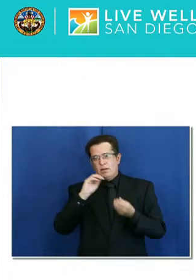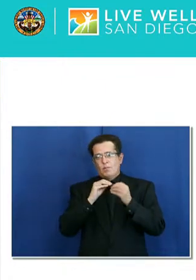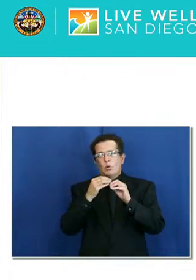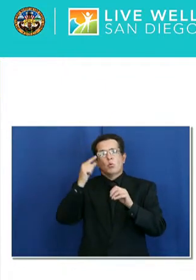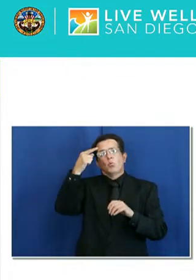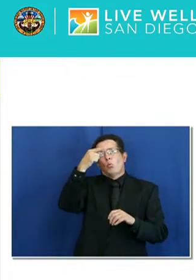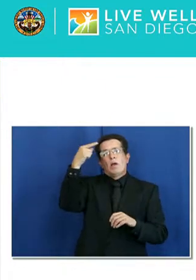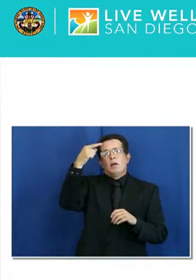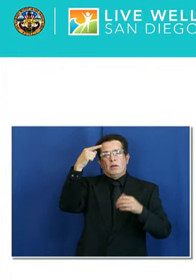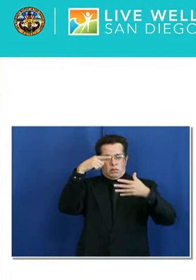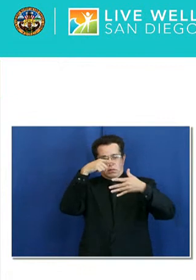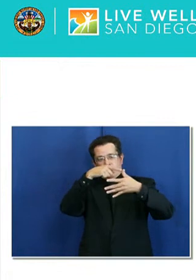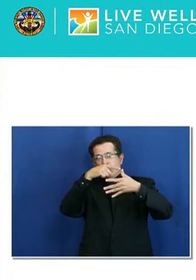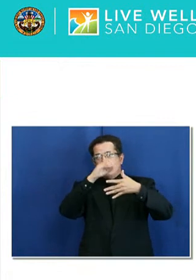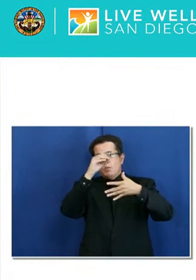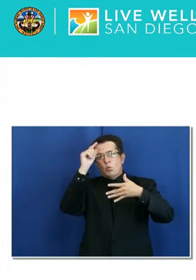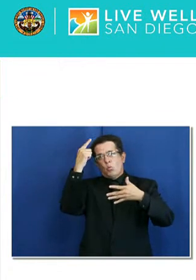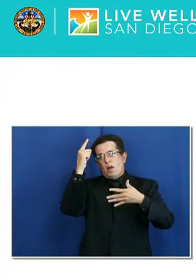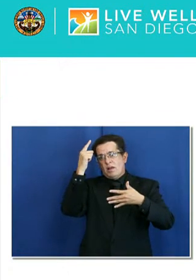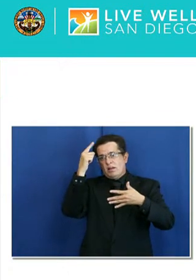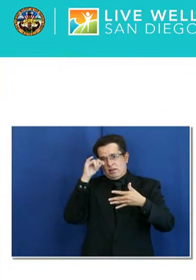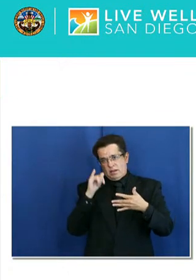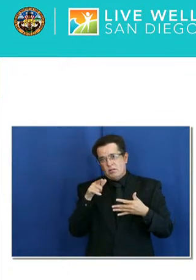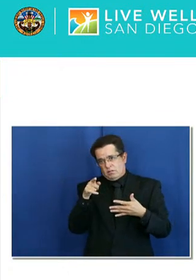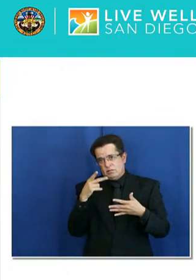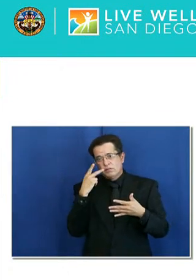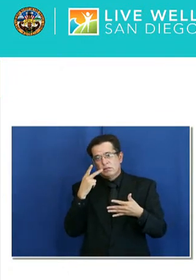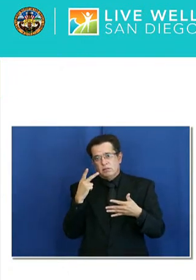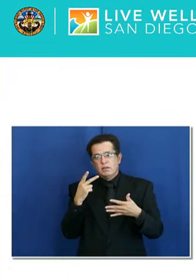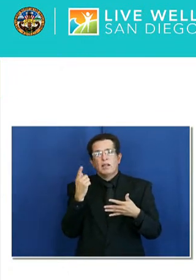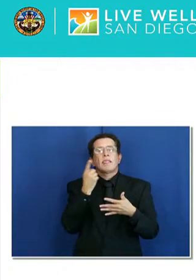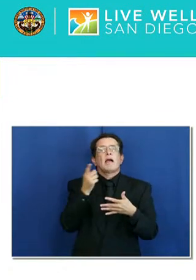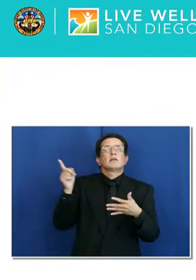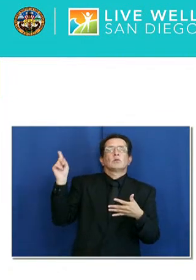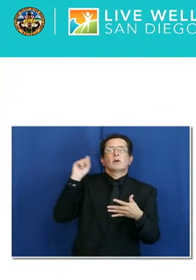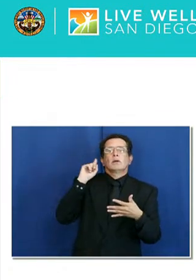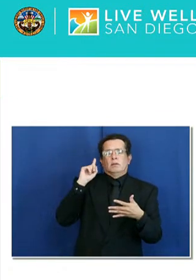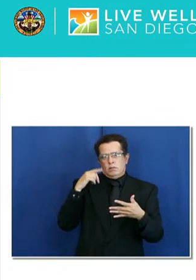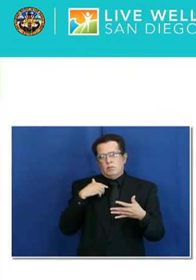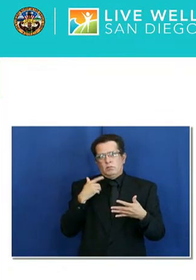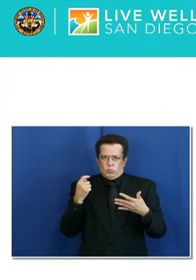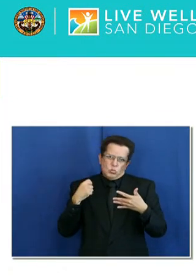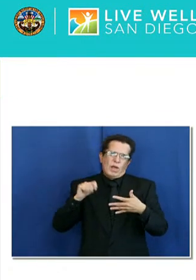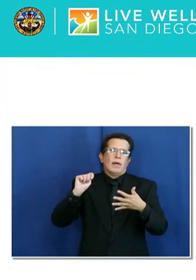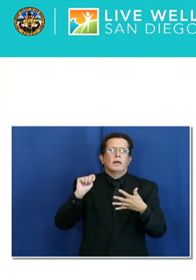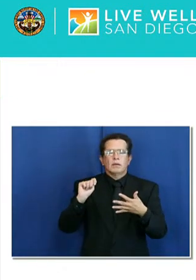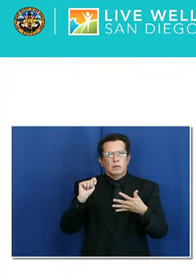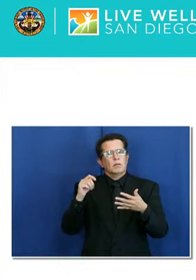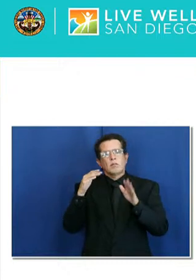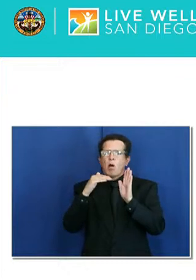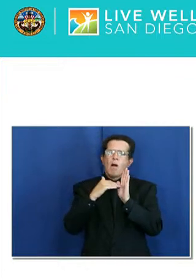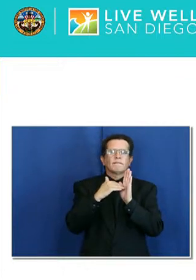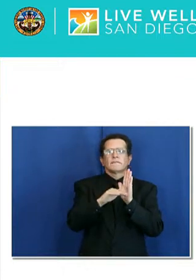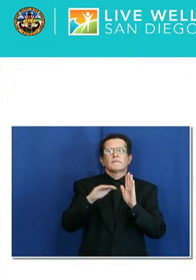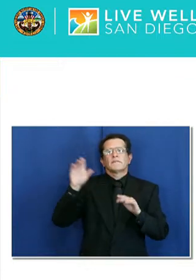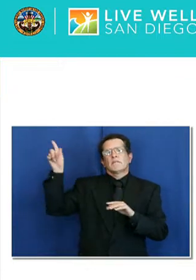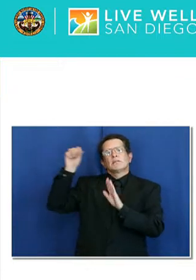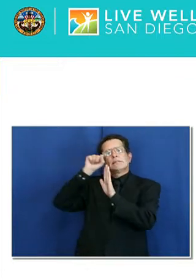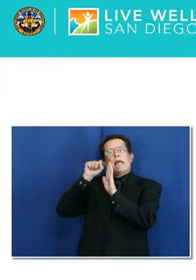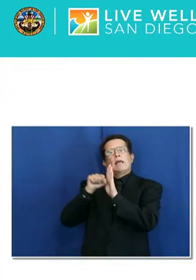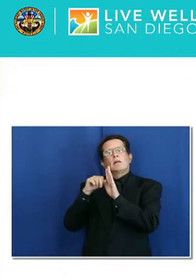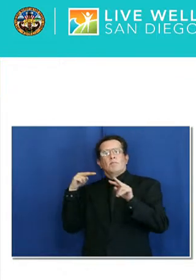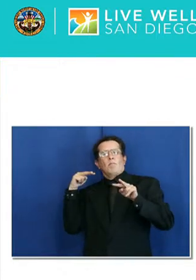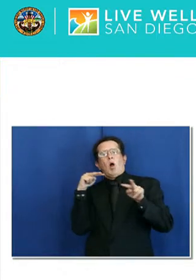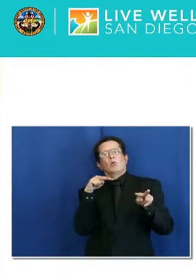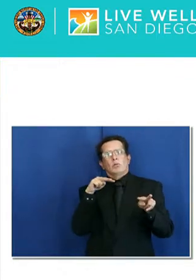1, we stated last week that we were moving towards being off the state's